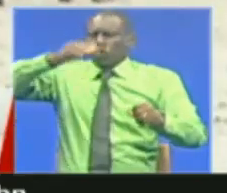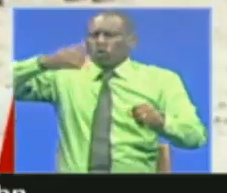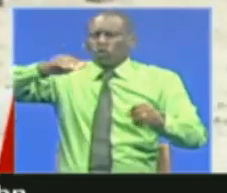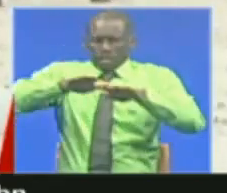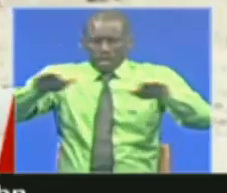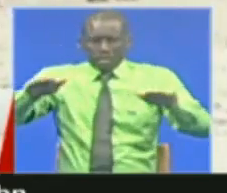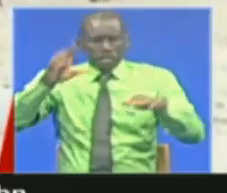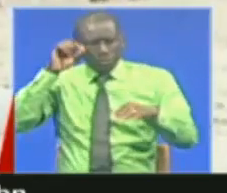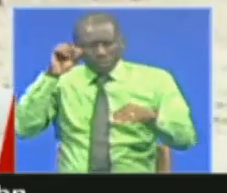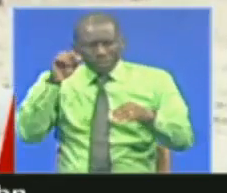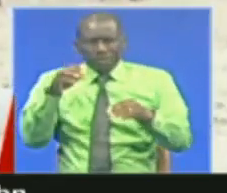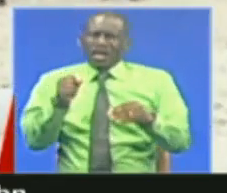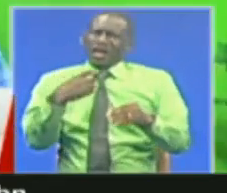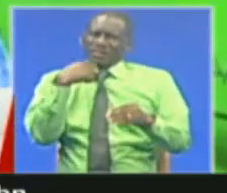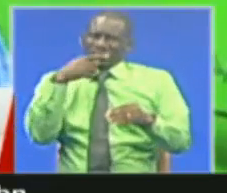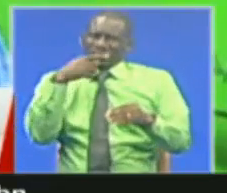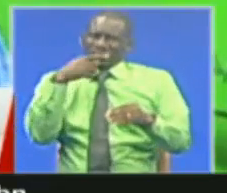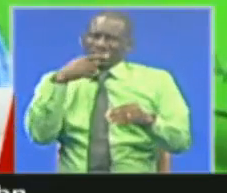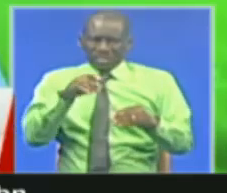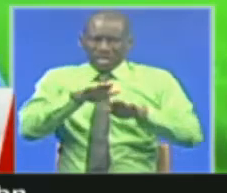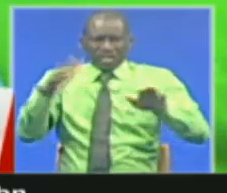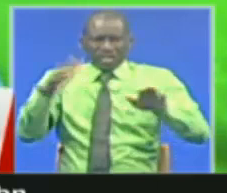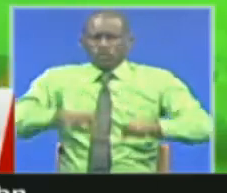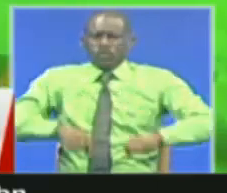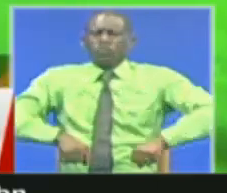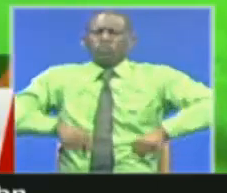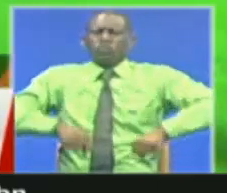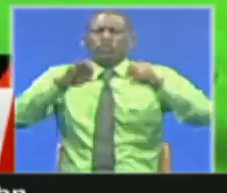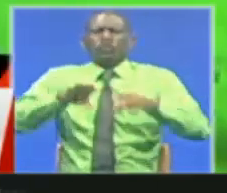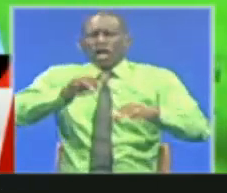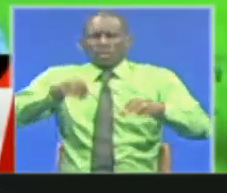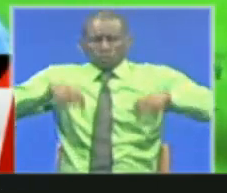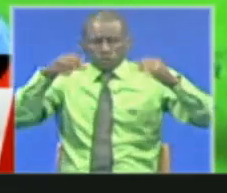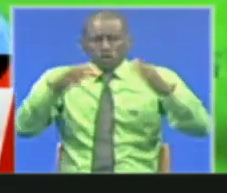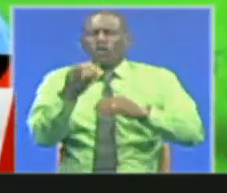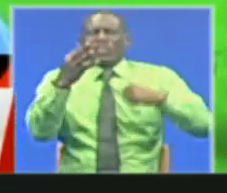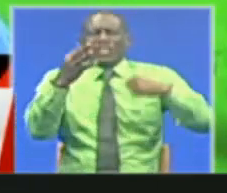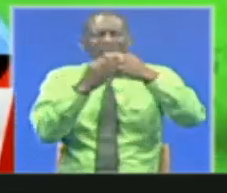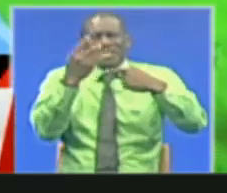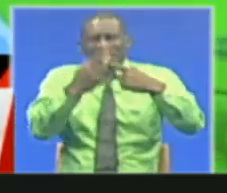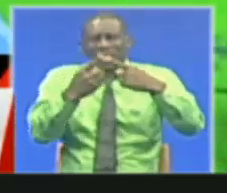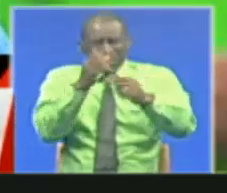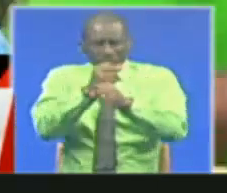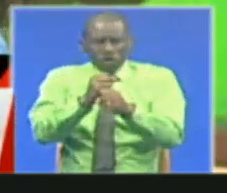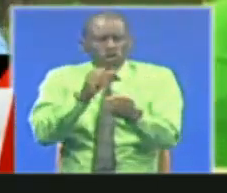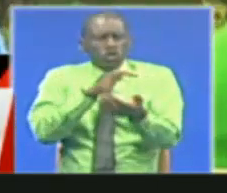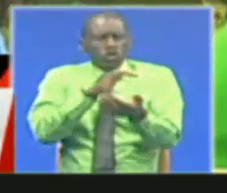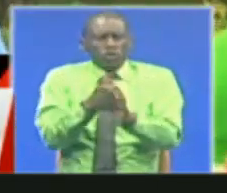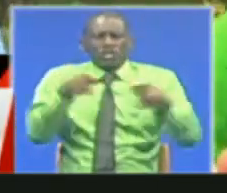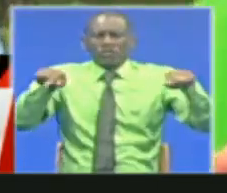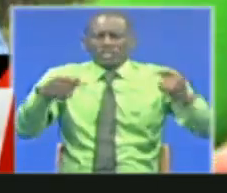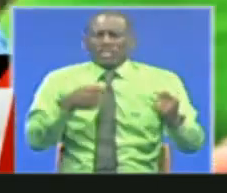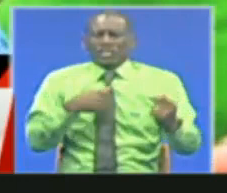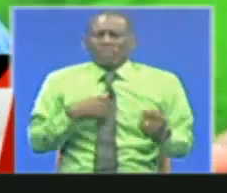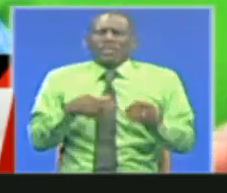said to belong to the boss of bosses. Miaka 38 sijawahi kuwa harassed na watu vile walivoni harass